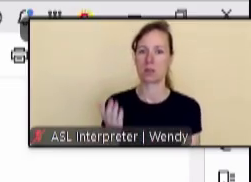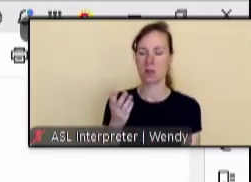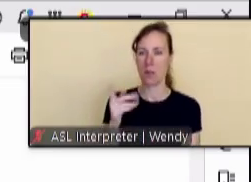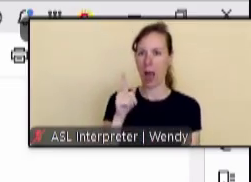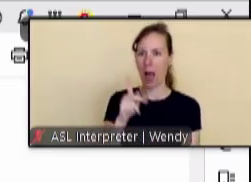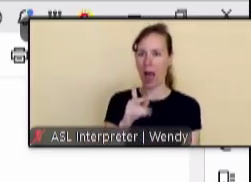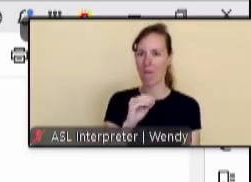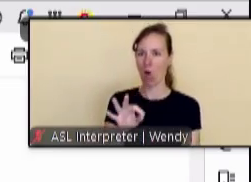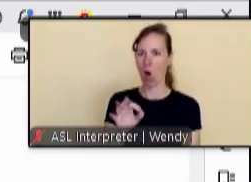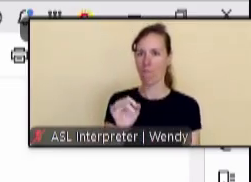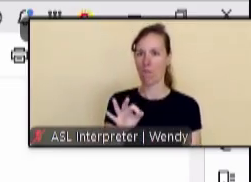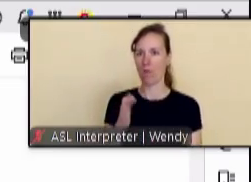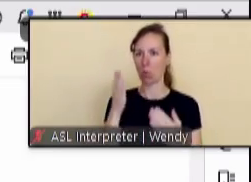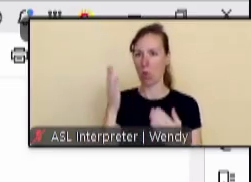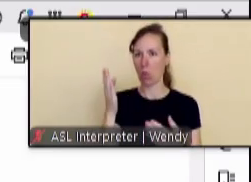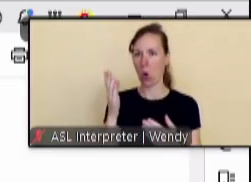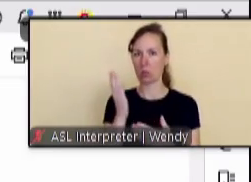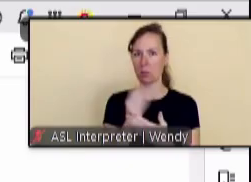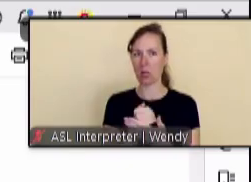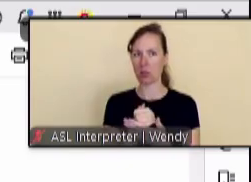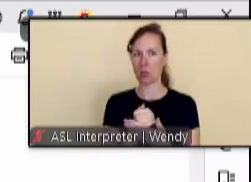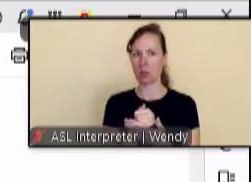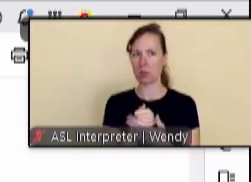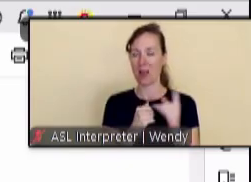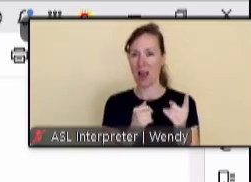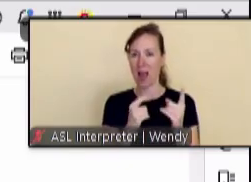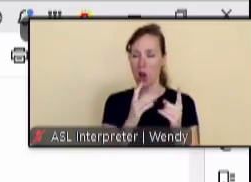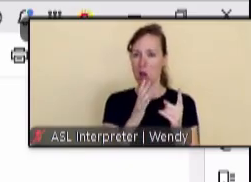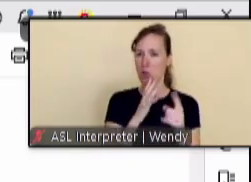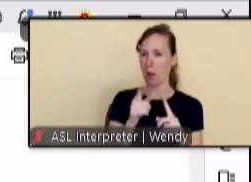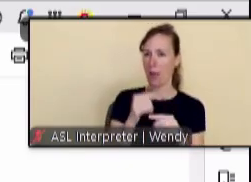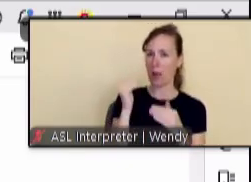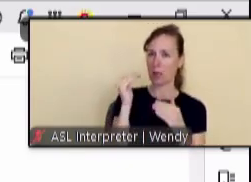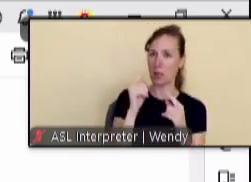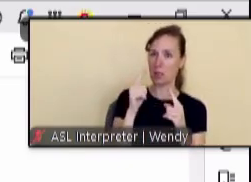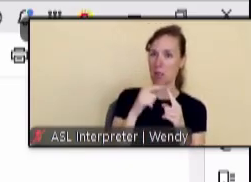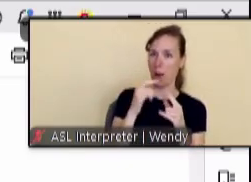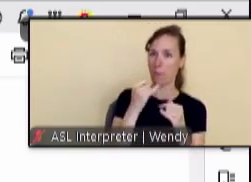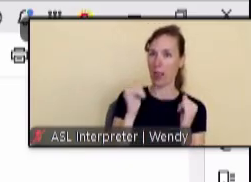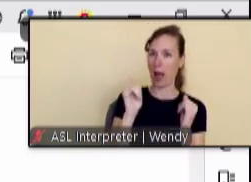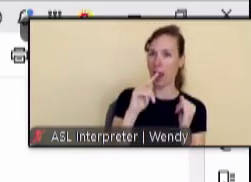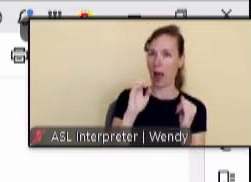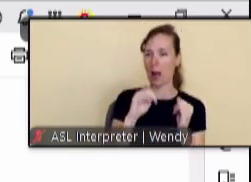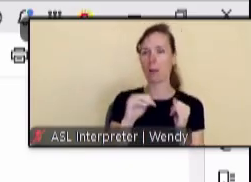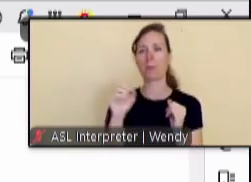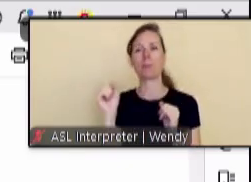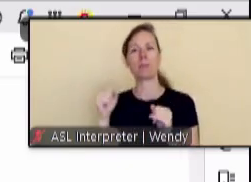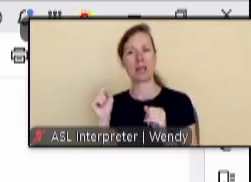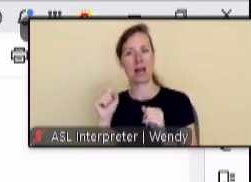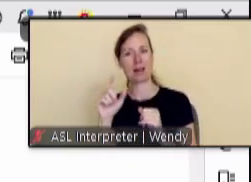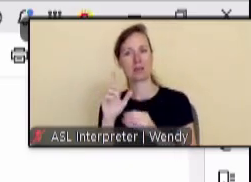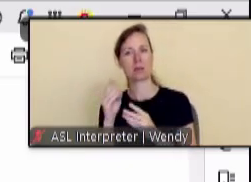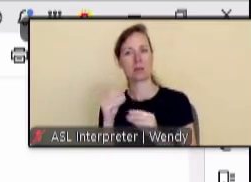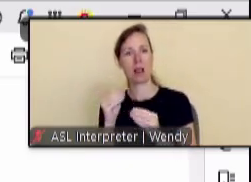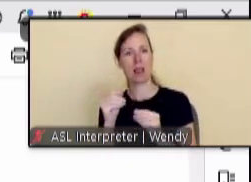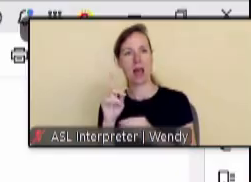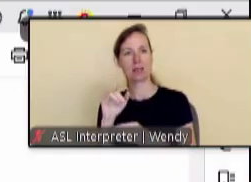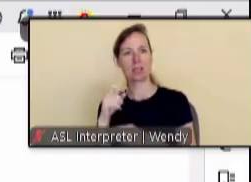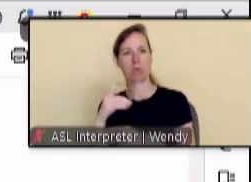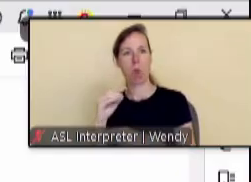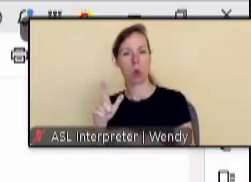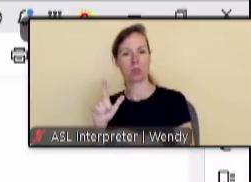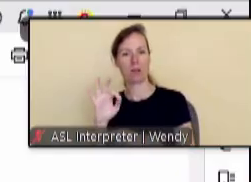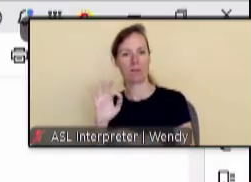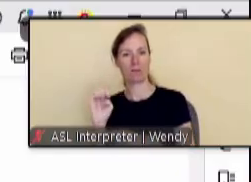I'm sorry, are you talking about the top line item landfill disposal fees? Yes. Well, we get billed by